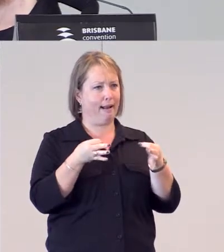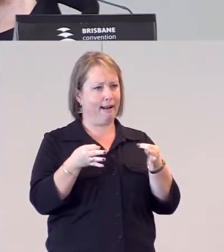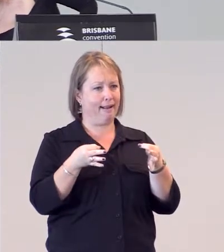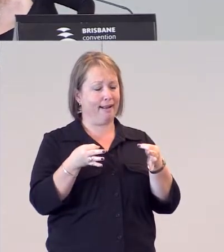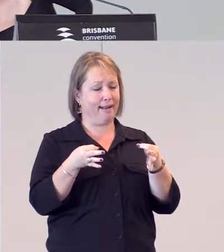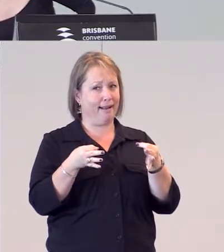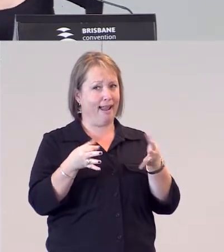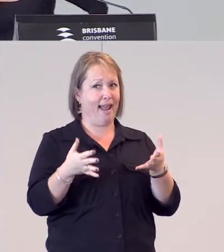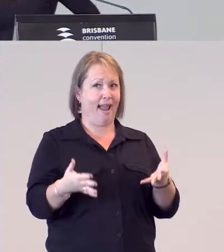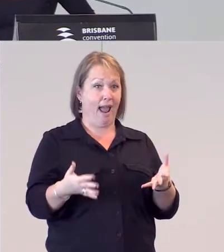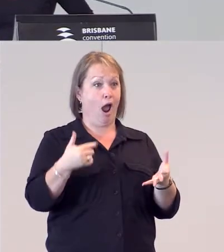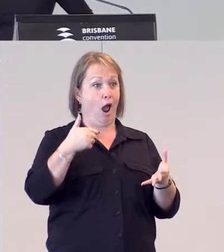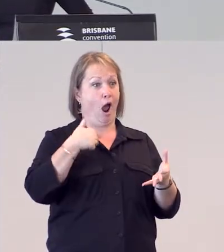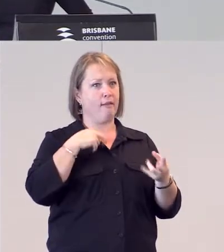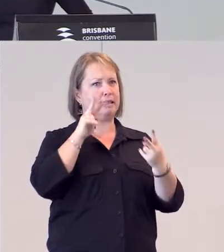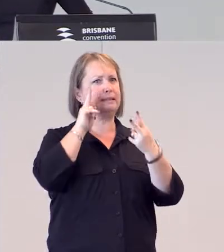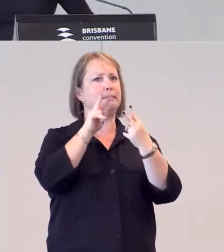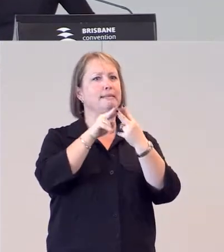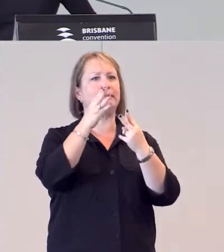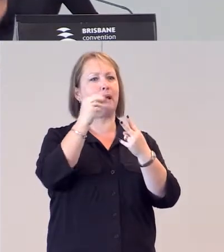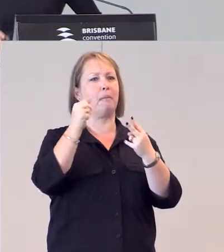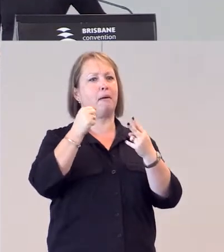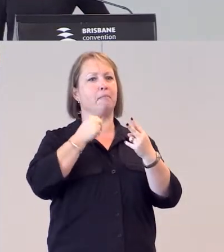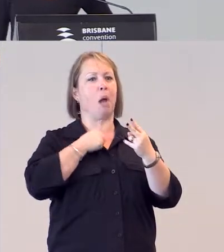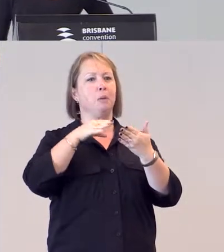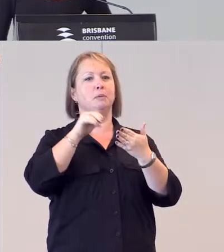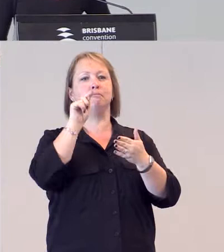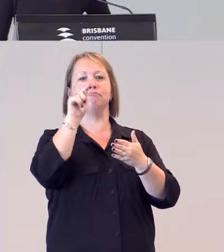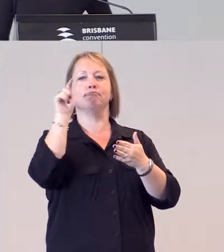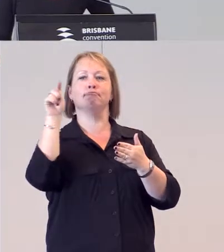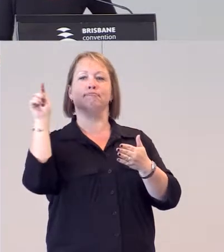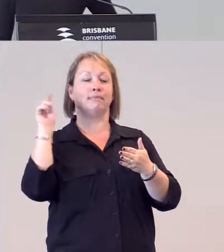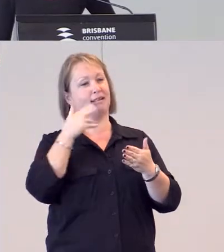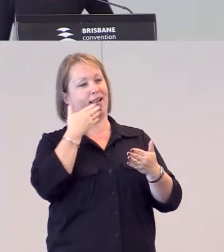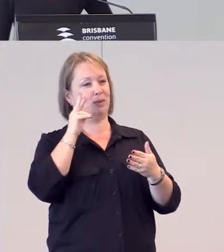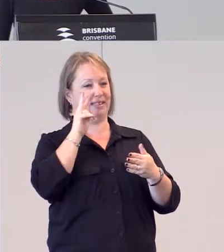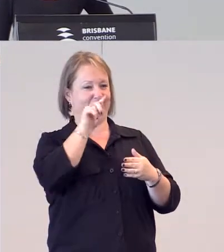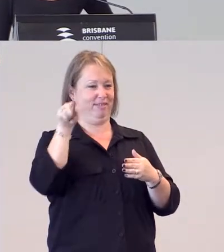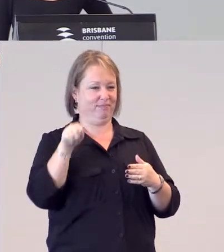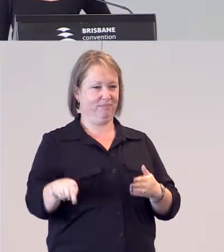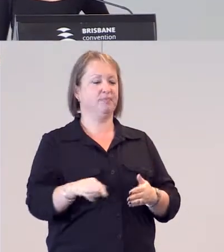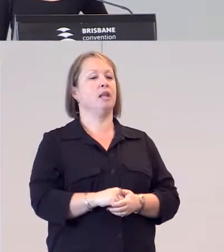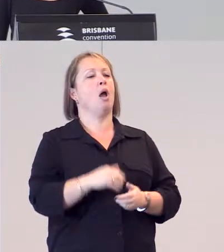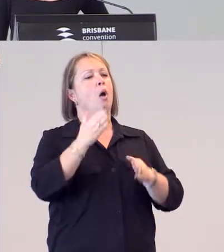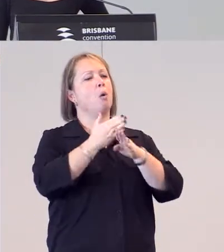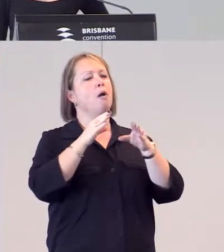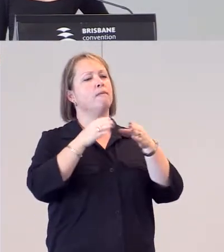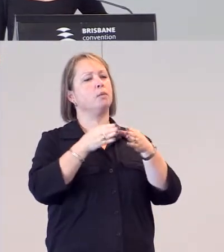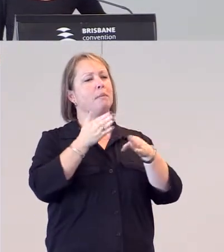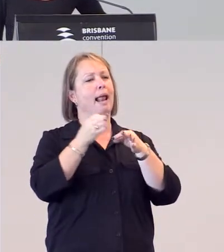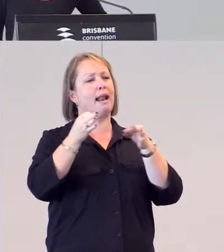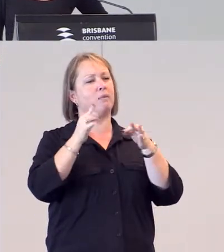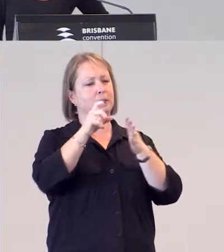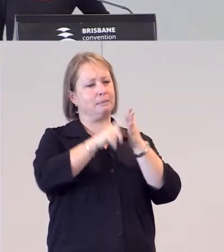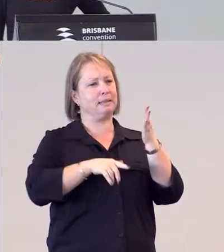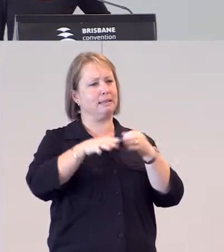And I'm actually seeing a couple of alumni in the audience, which is really, really nice to see. Workforce planning for the disability sector is